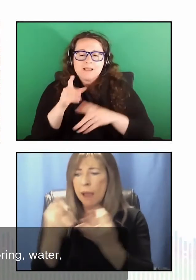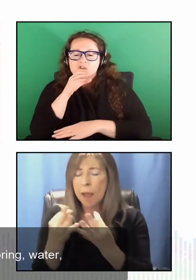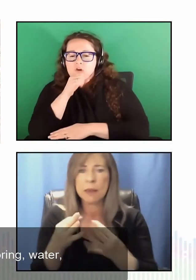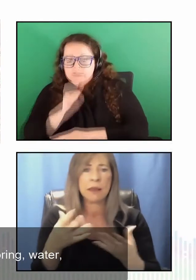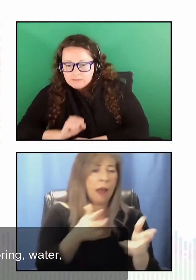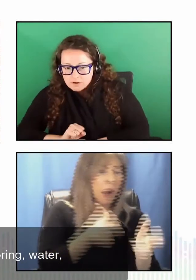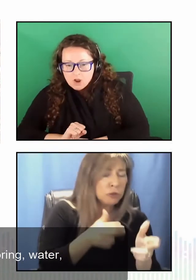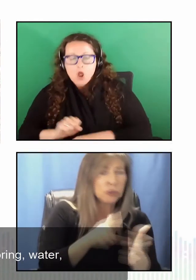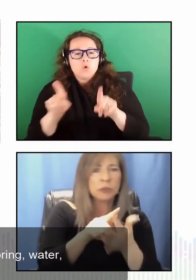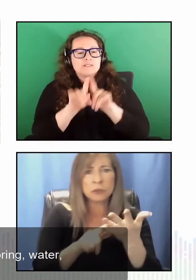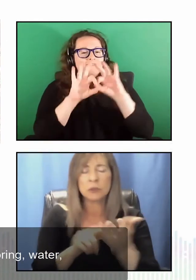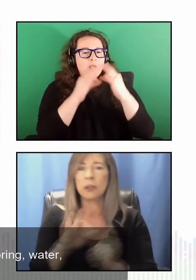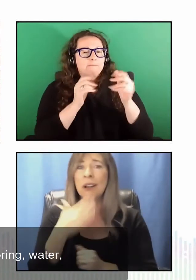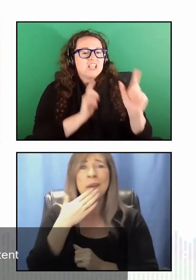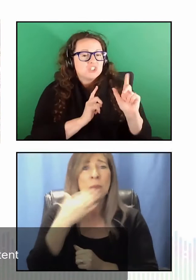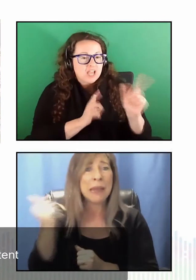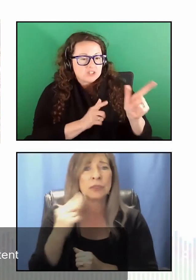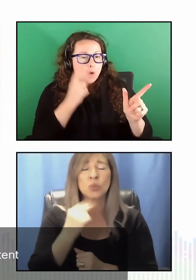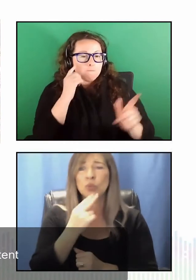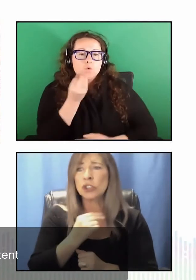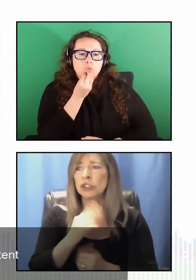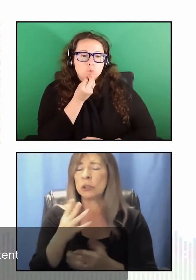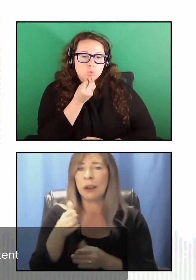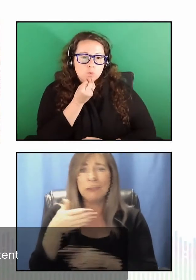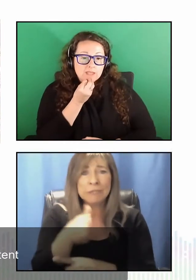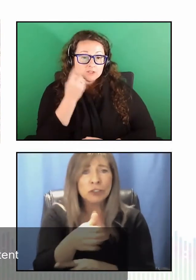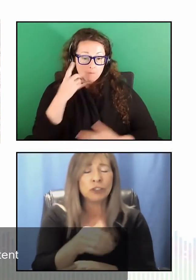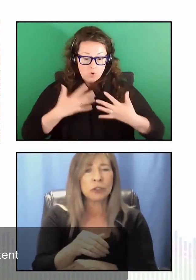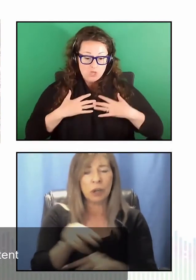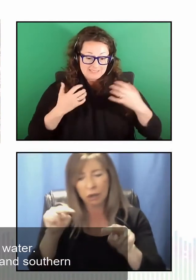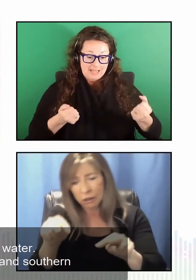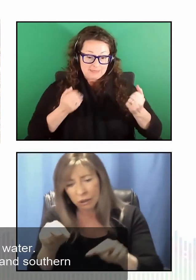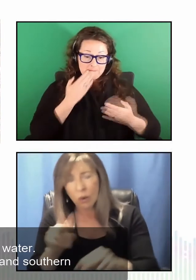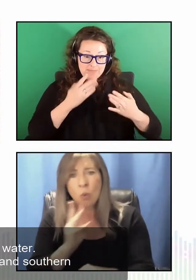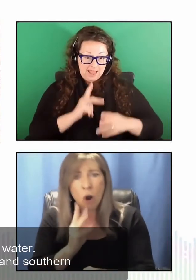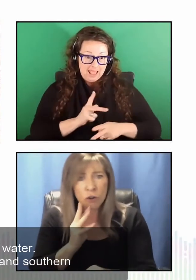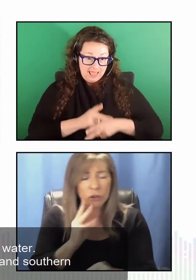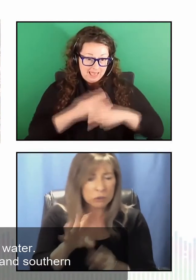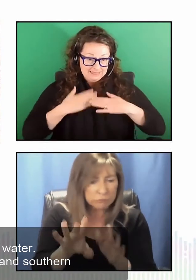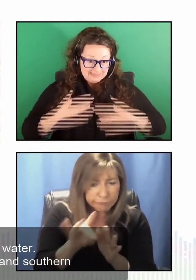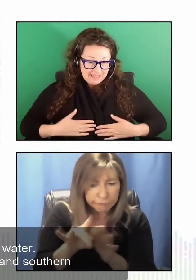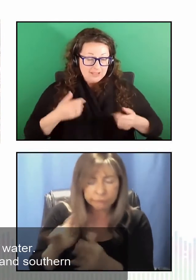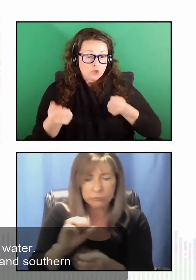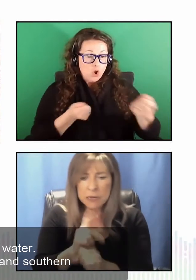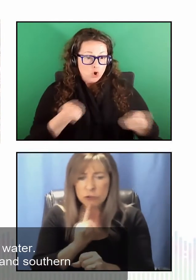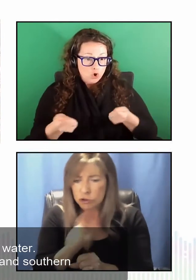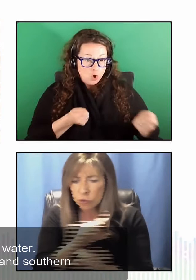health, environmental monitoring, water, fish sampling to track persistent organic